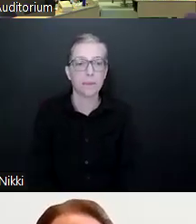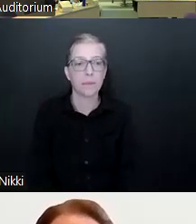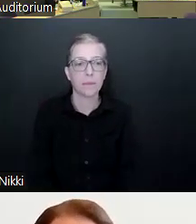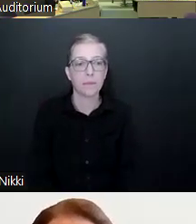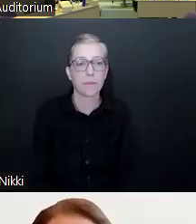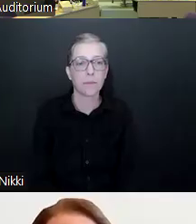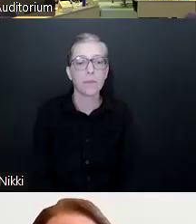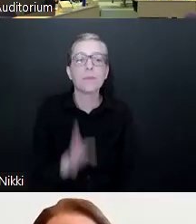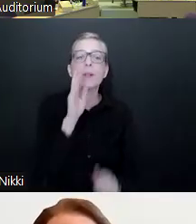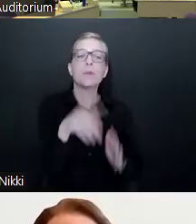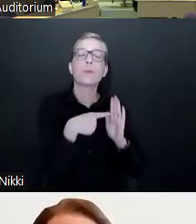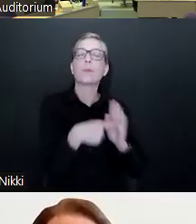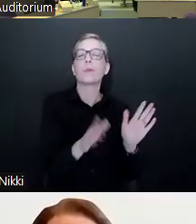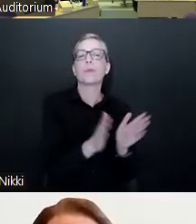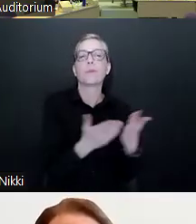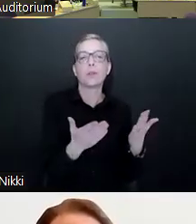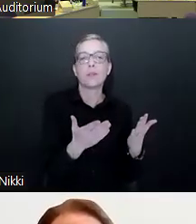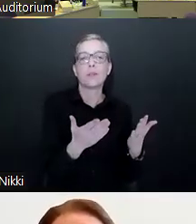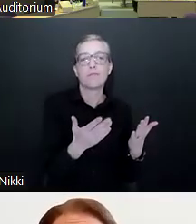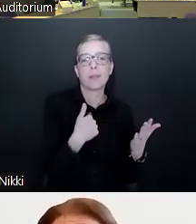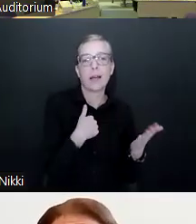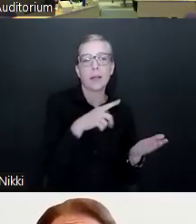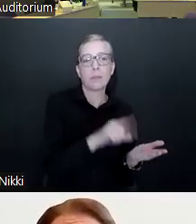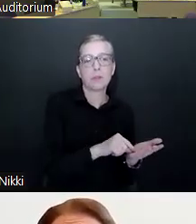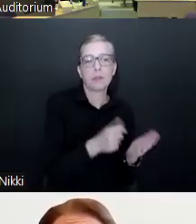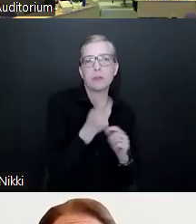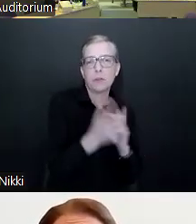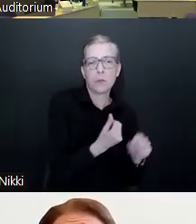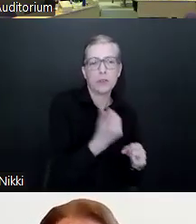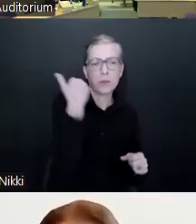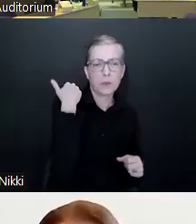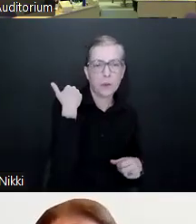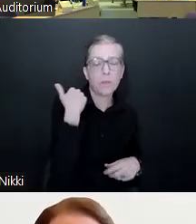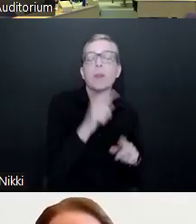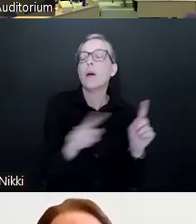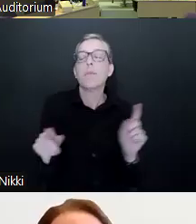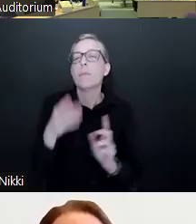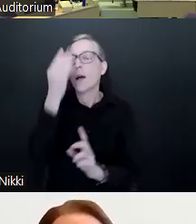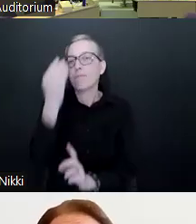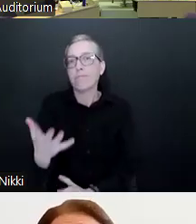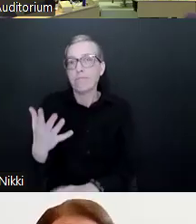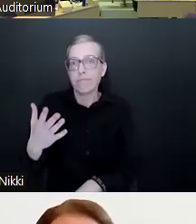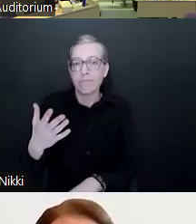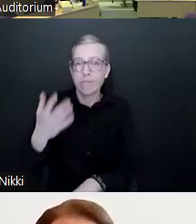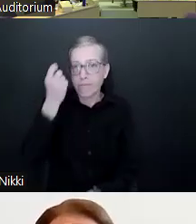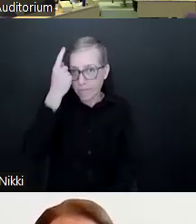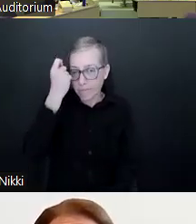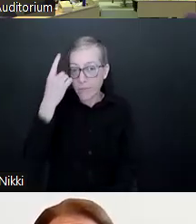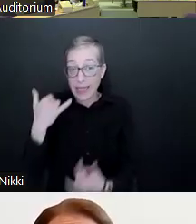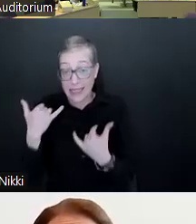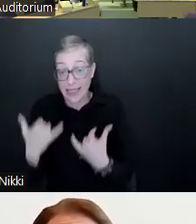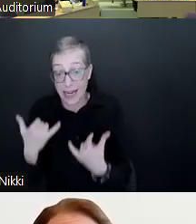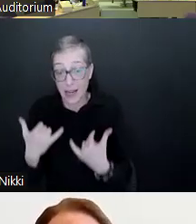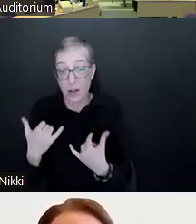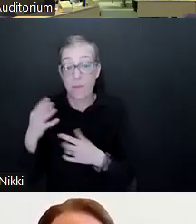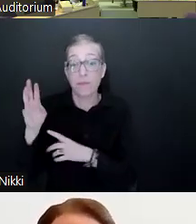quick note, though, that mentalizing has also been now recognized. MBT,